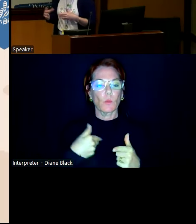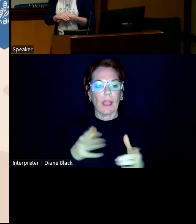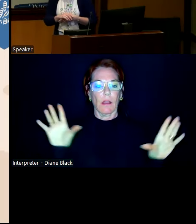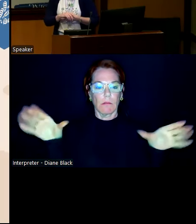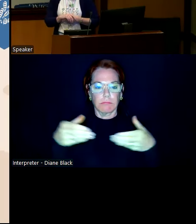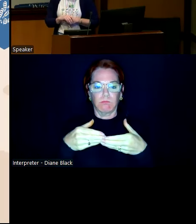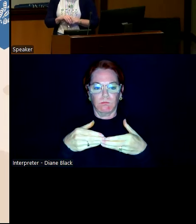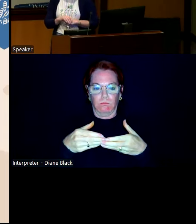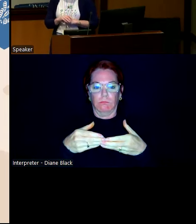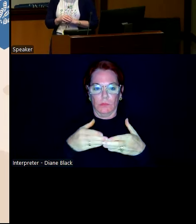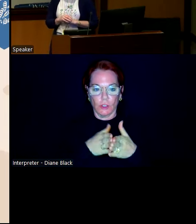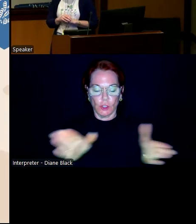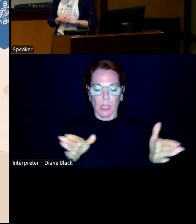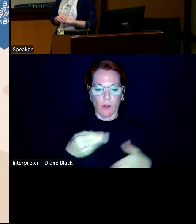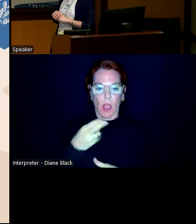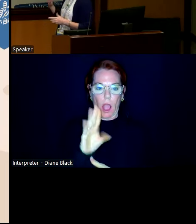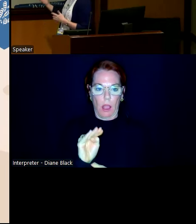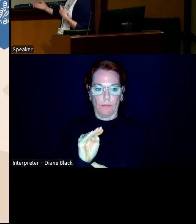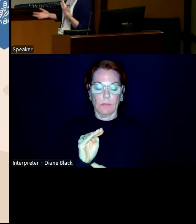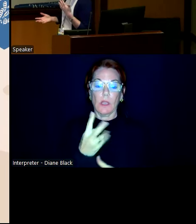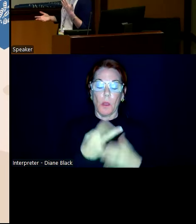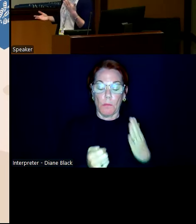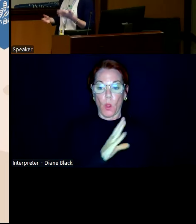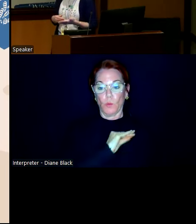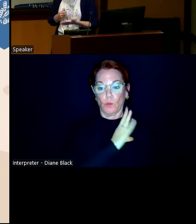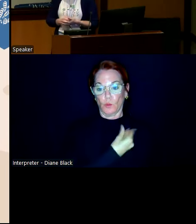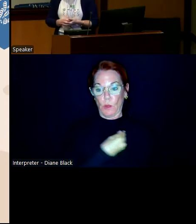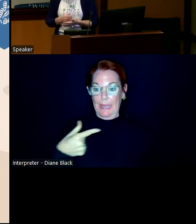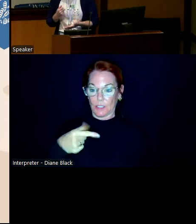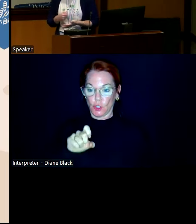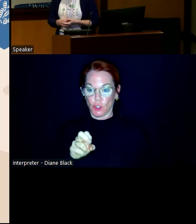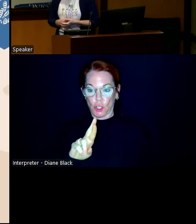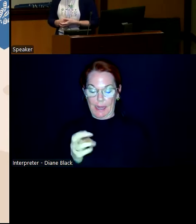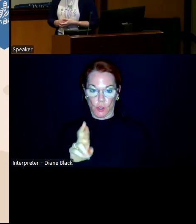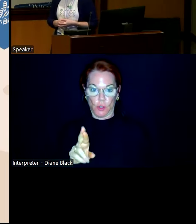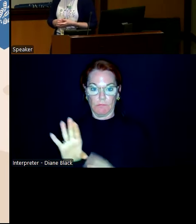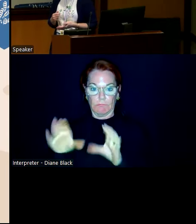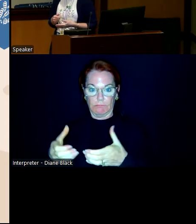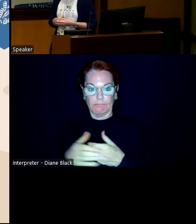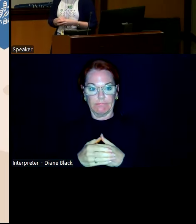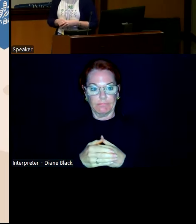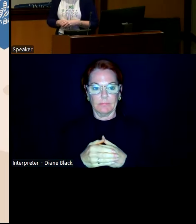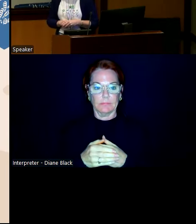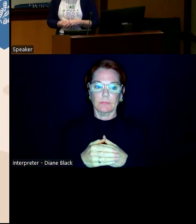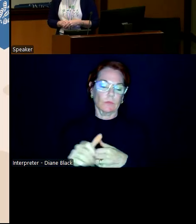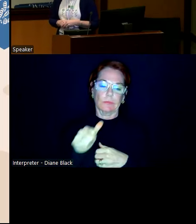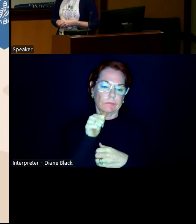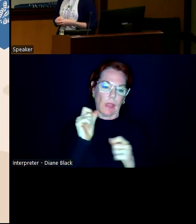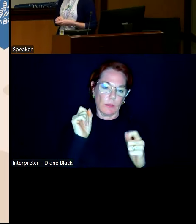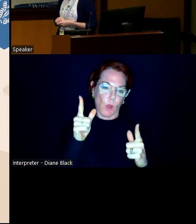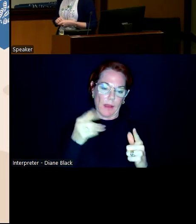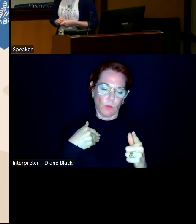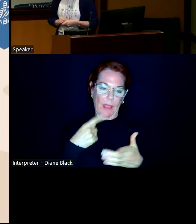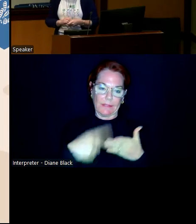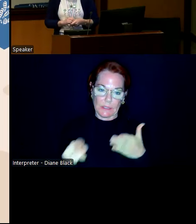So today, trans and gender diverse folks, again, it's not surprising that there's health inequities, there's discrimination and a